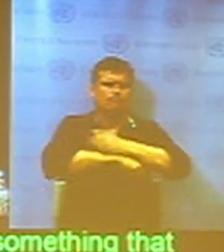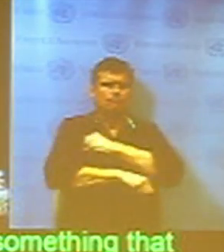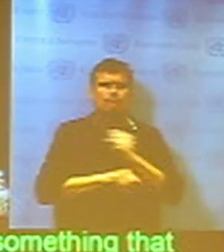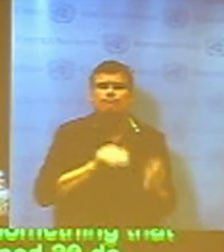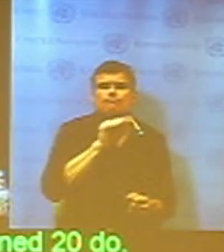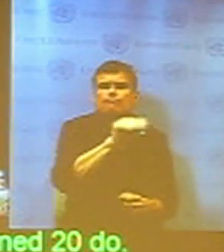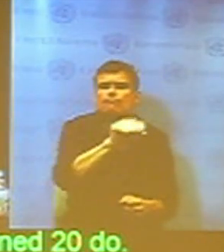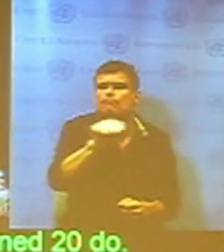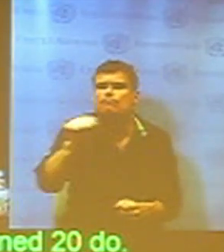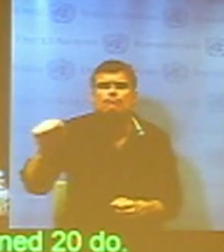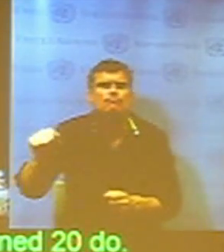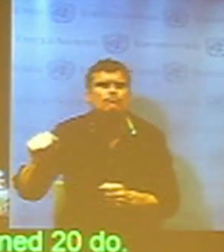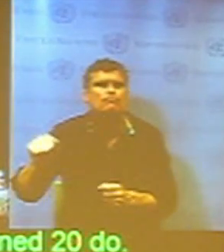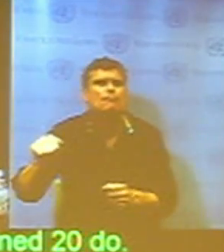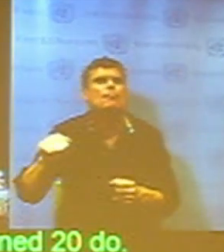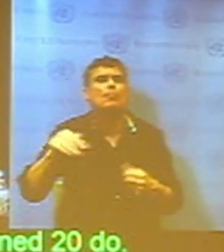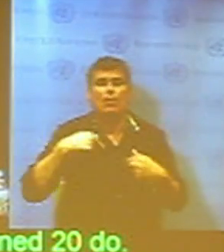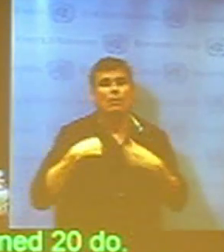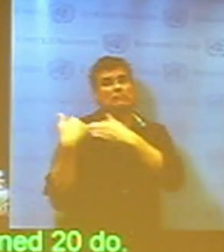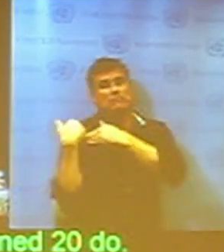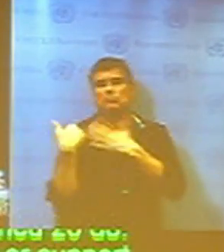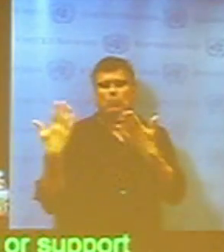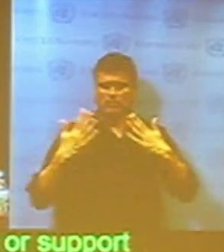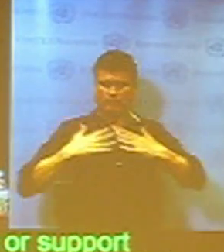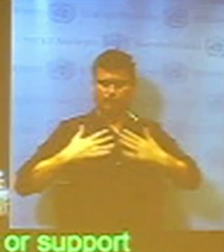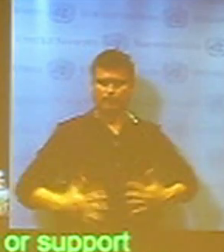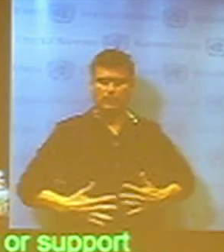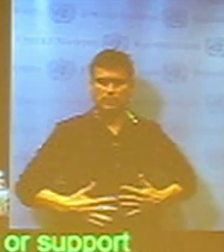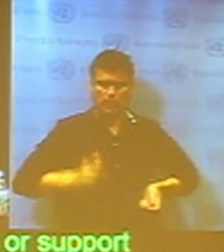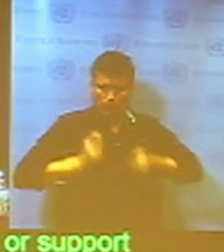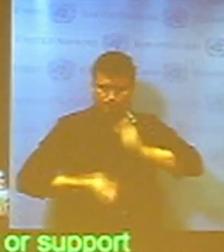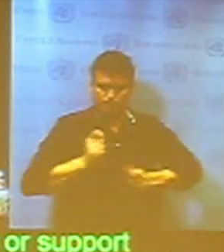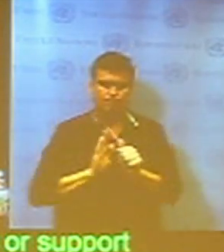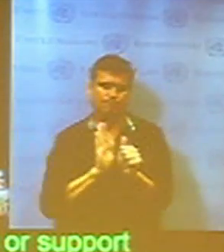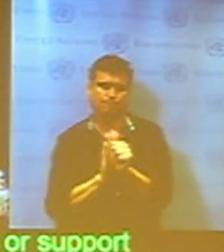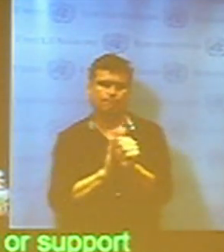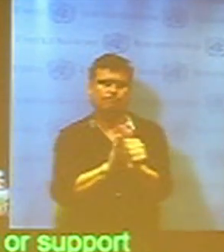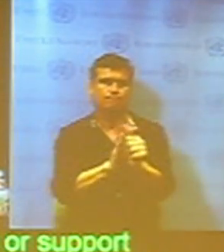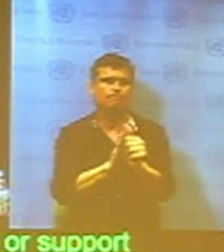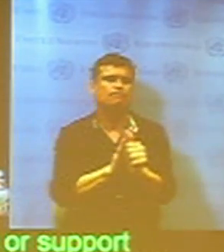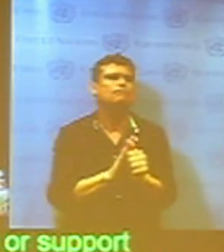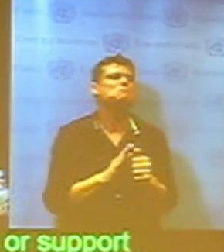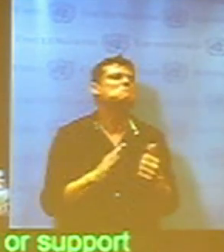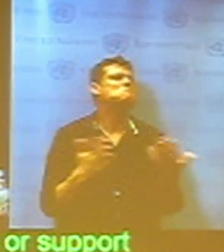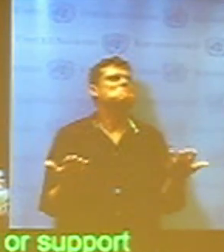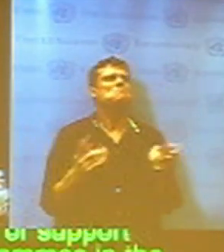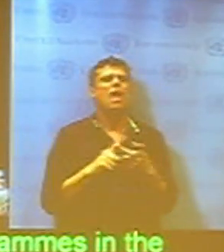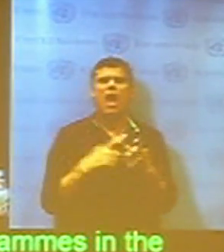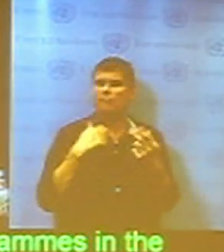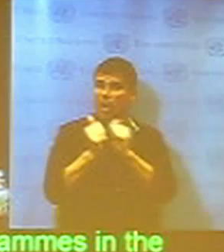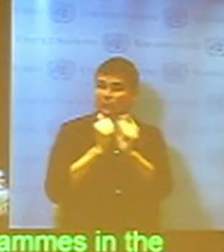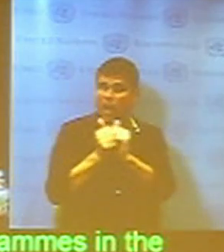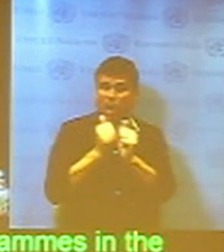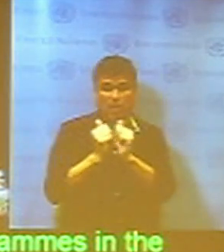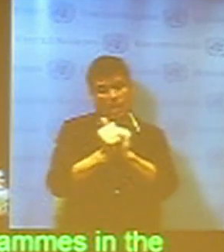the ICRC works, we have a ready body of potential athletes that come through our doors because